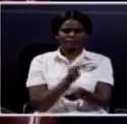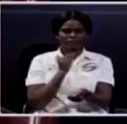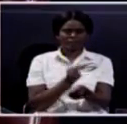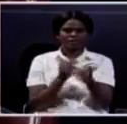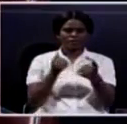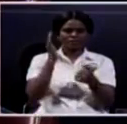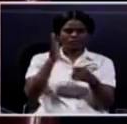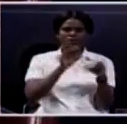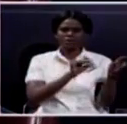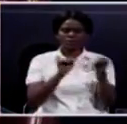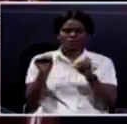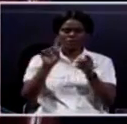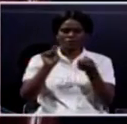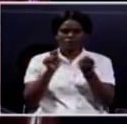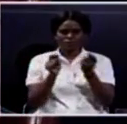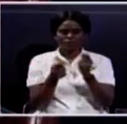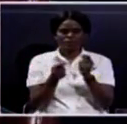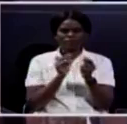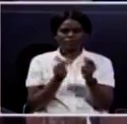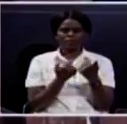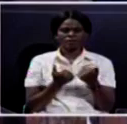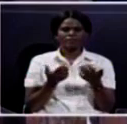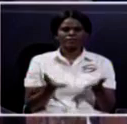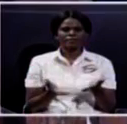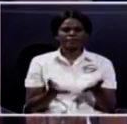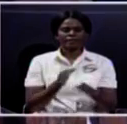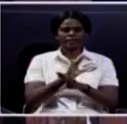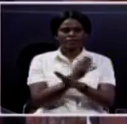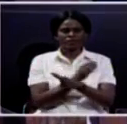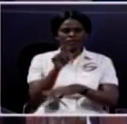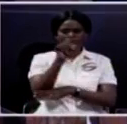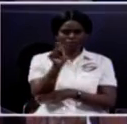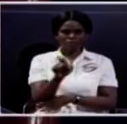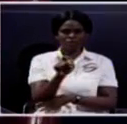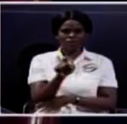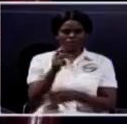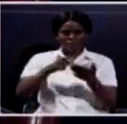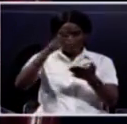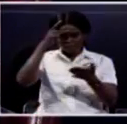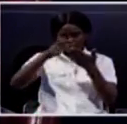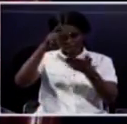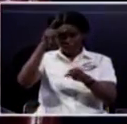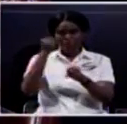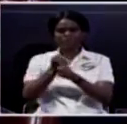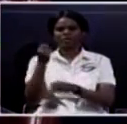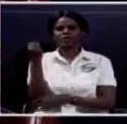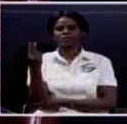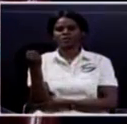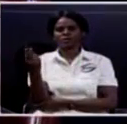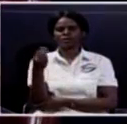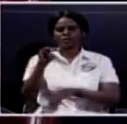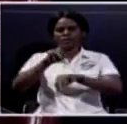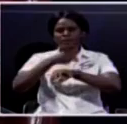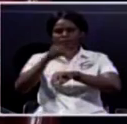reform. Gravazia, here we are now. Before I come to that question, here is a pupil in grade 12.